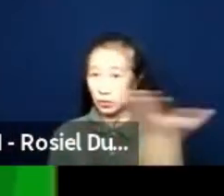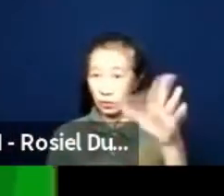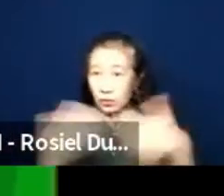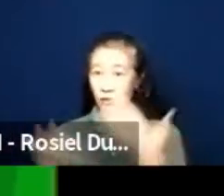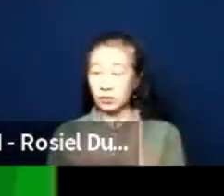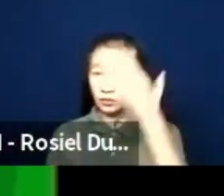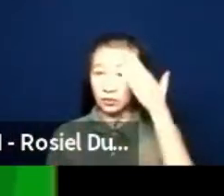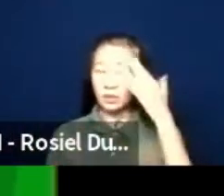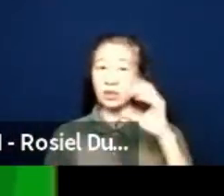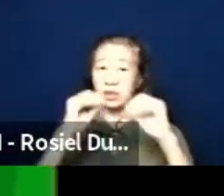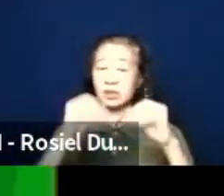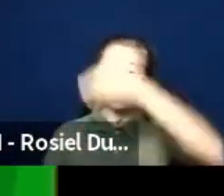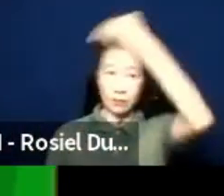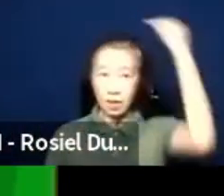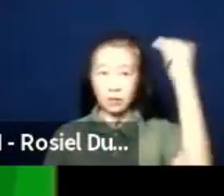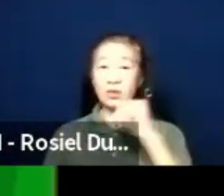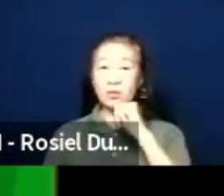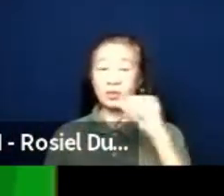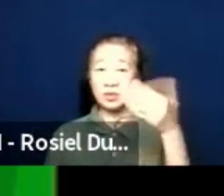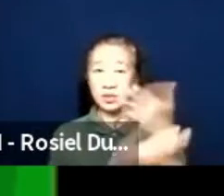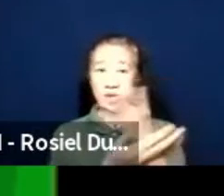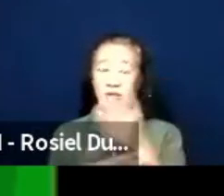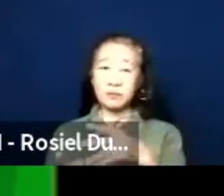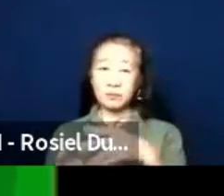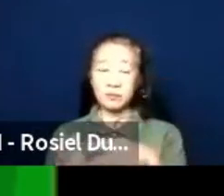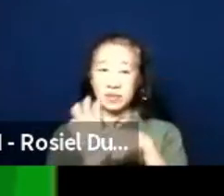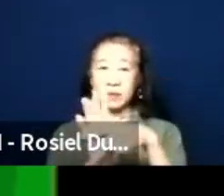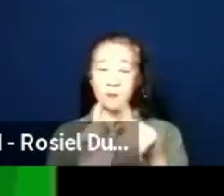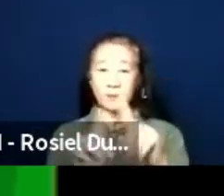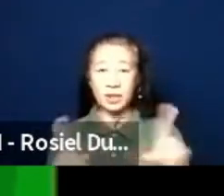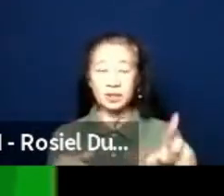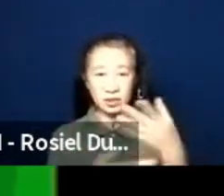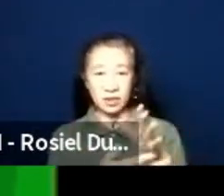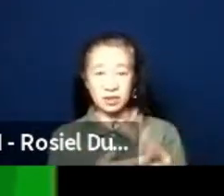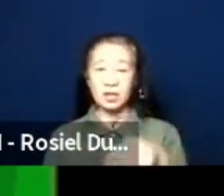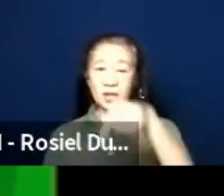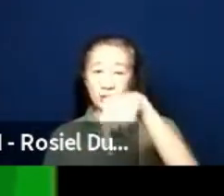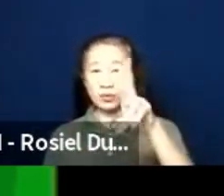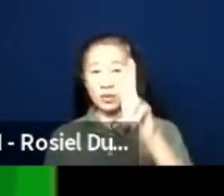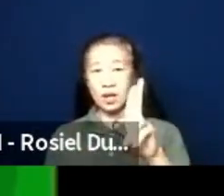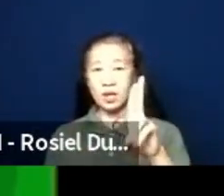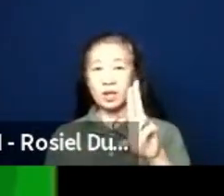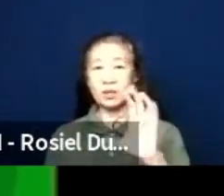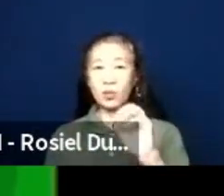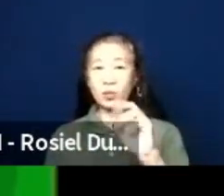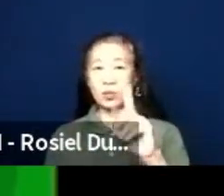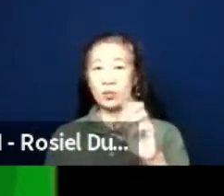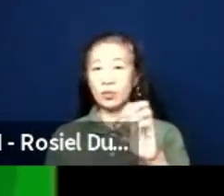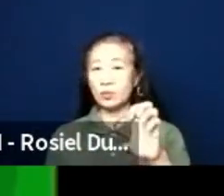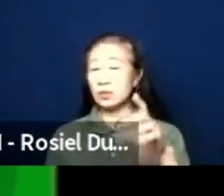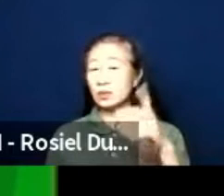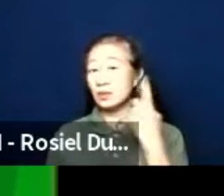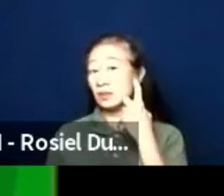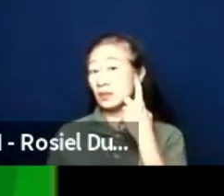that Teacher Mark won't be sharing his presentation, but he did share a QR code a while ago. You